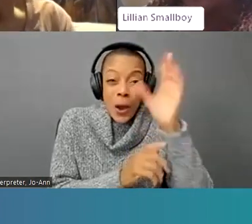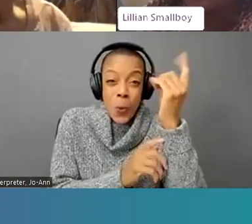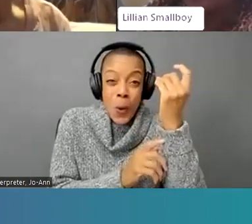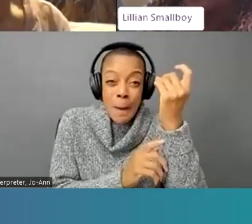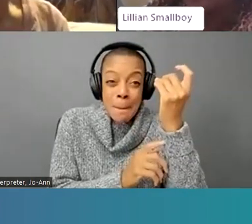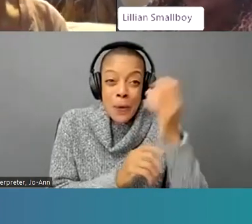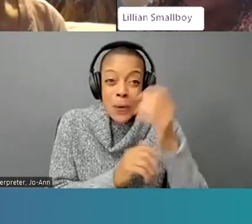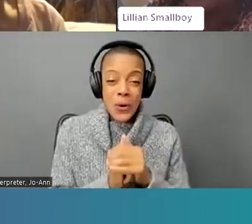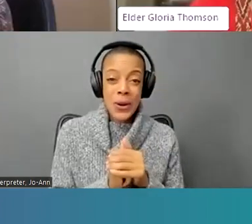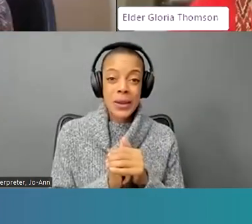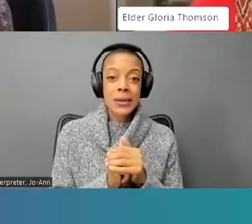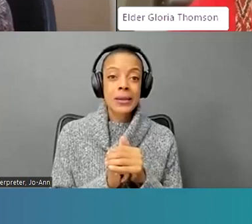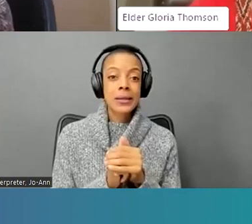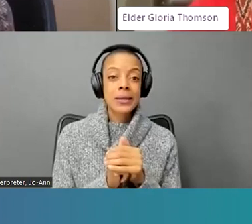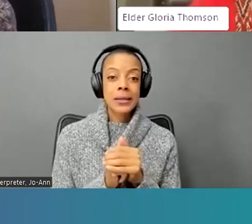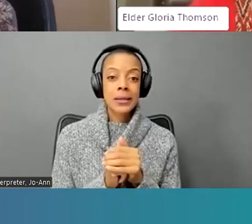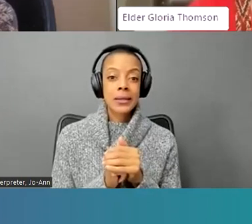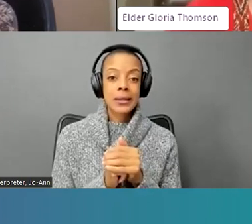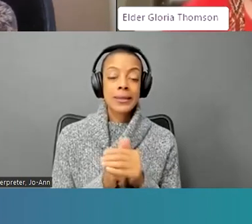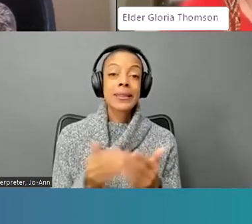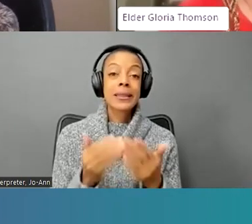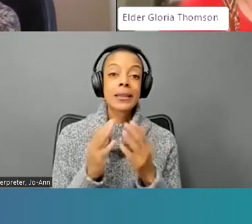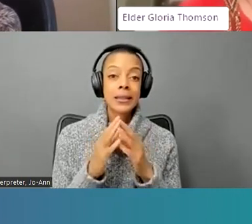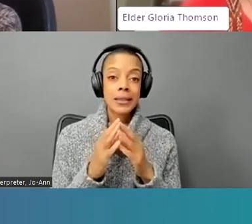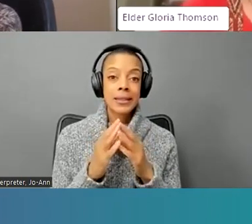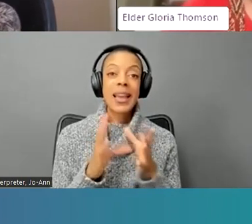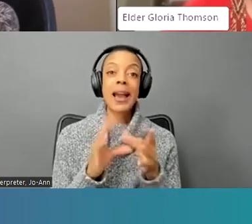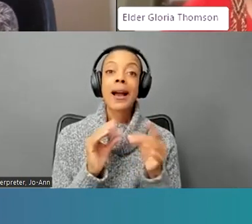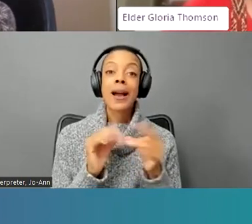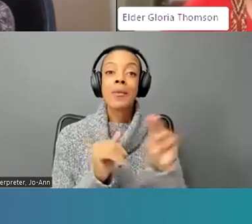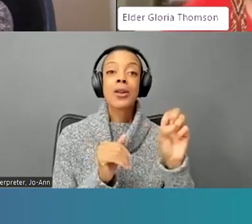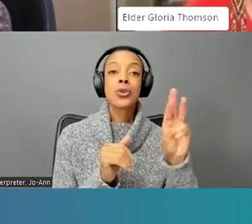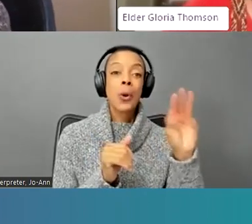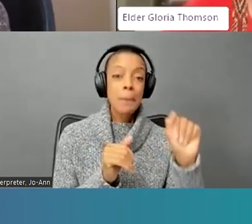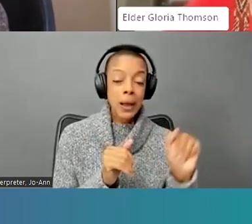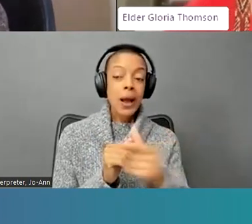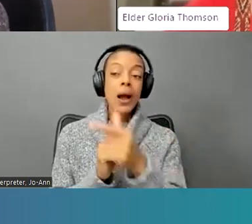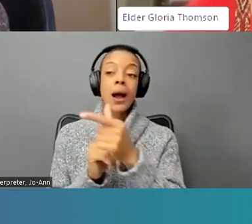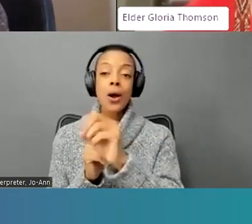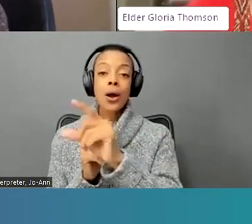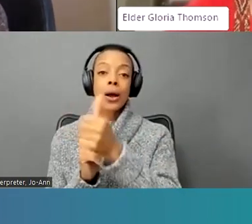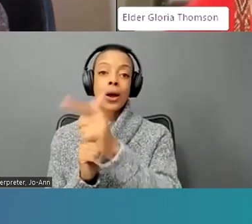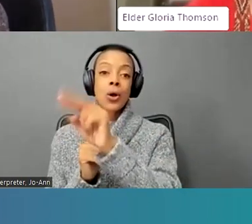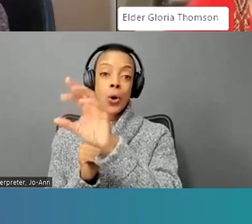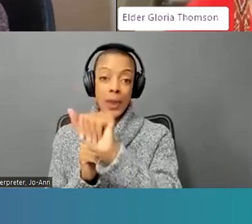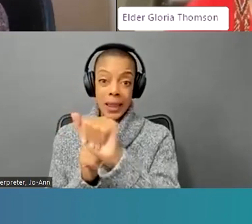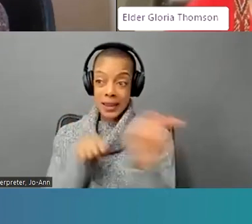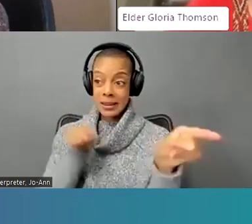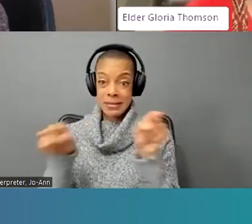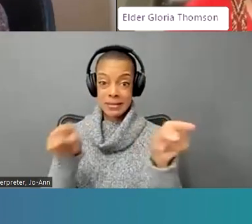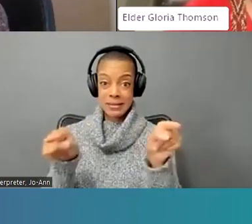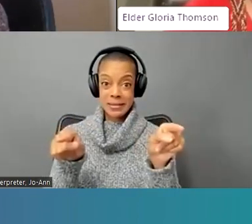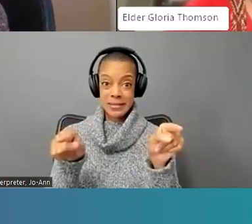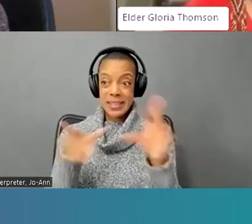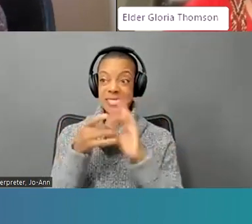I want to comment on Norma and Gloria. Sure. About tobacco.